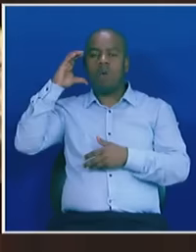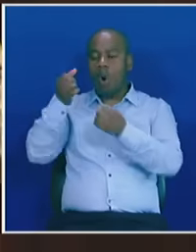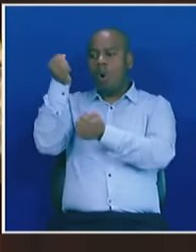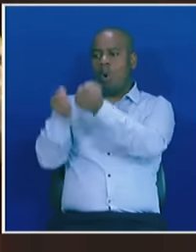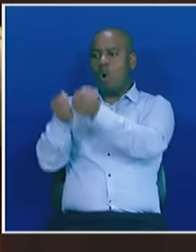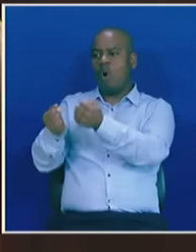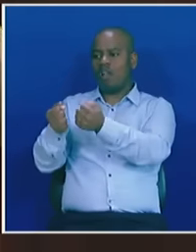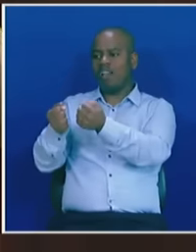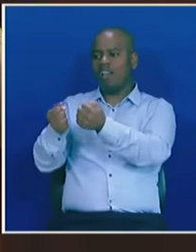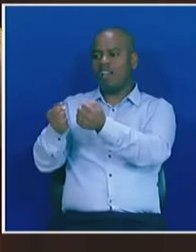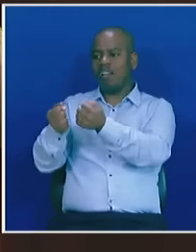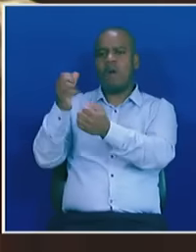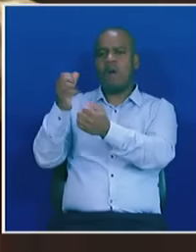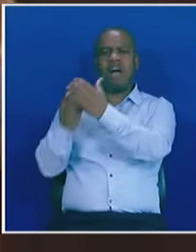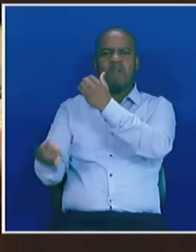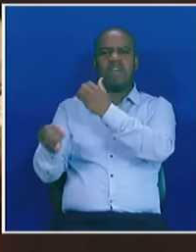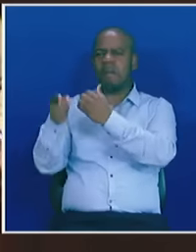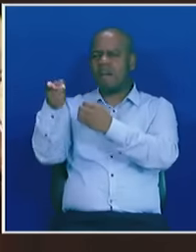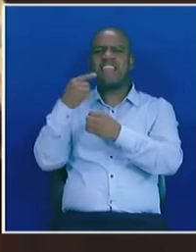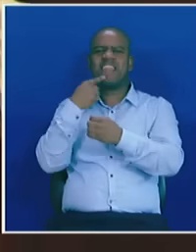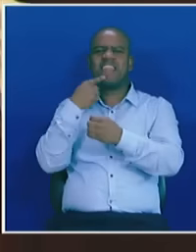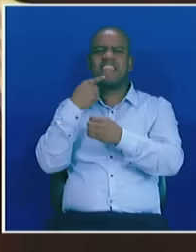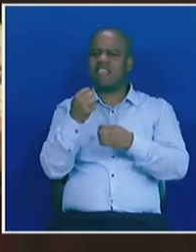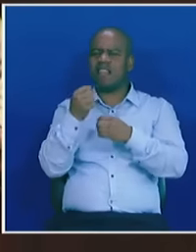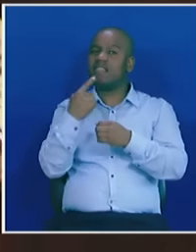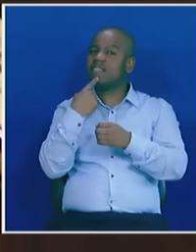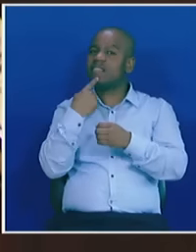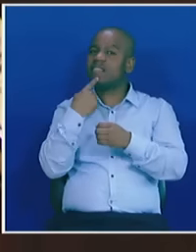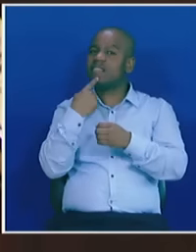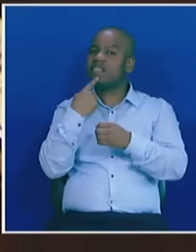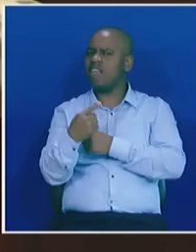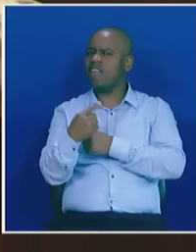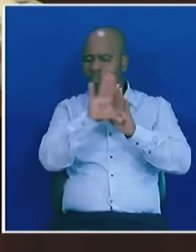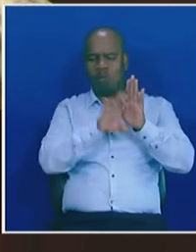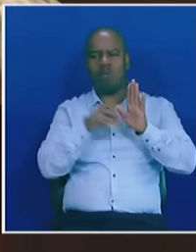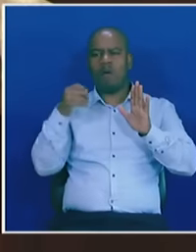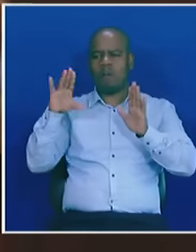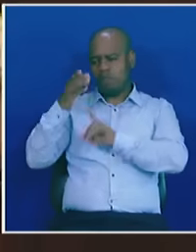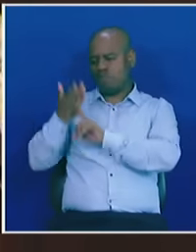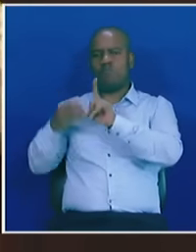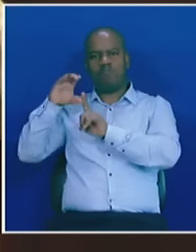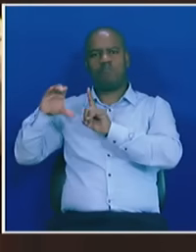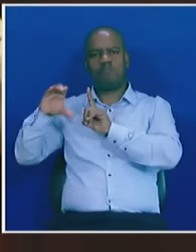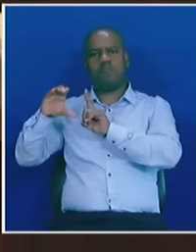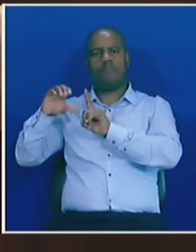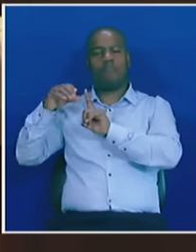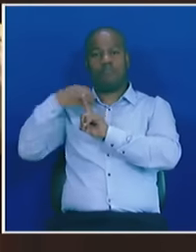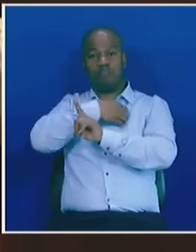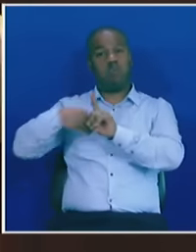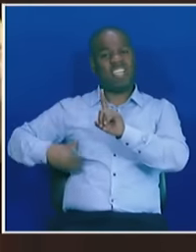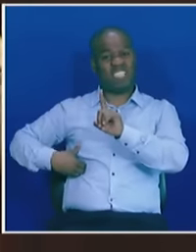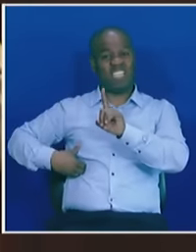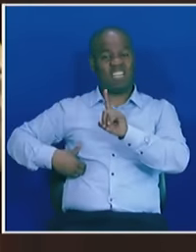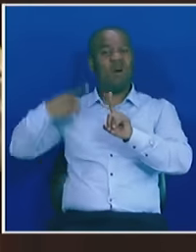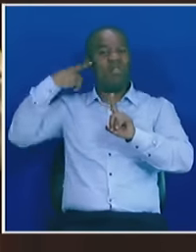court never said the president has broken the constitution. When you say the constitution, you are talking about the whole book, the whole